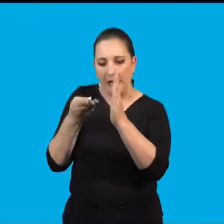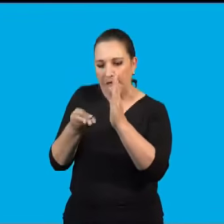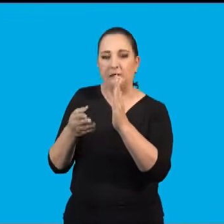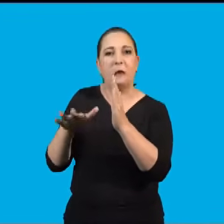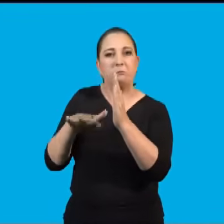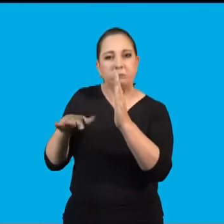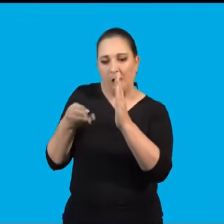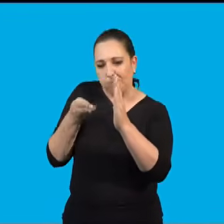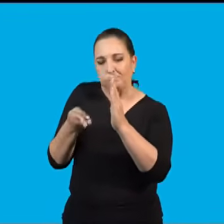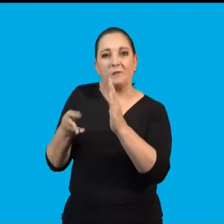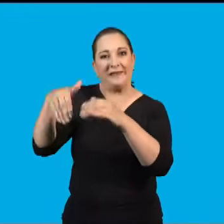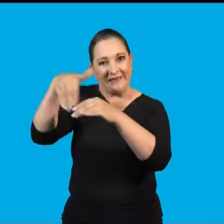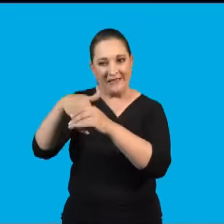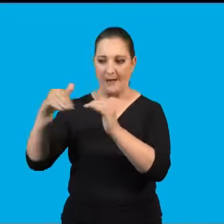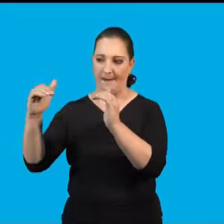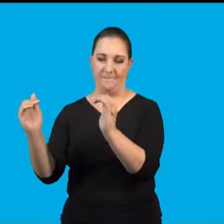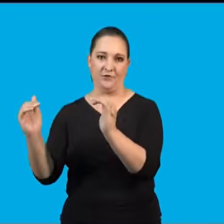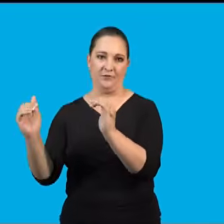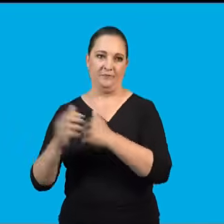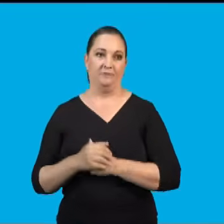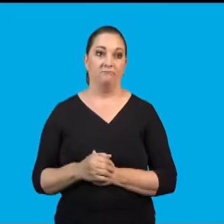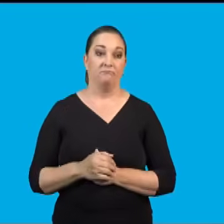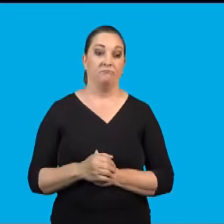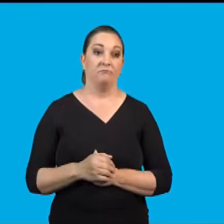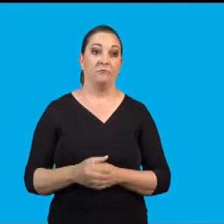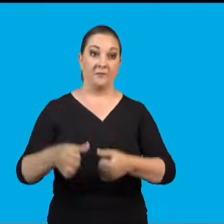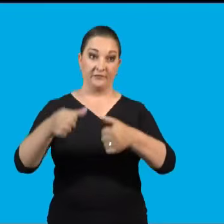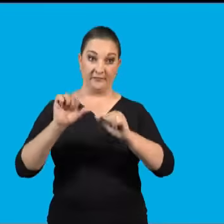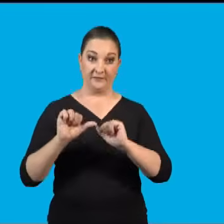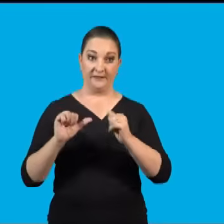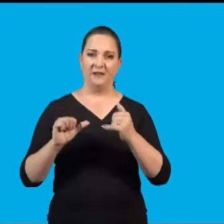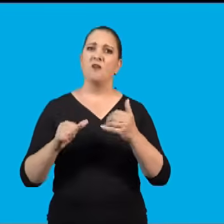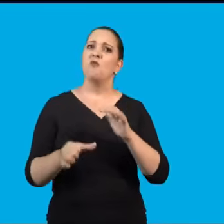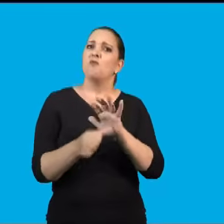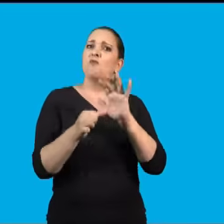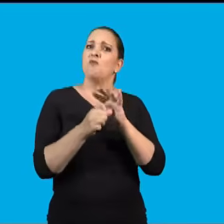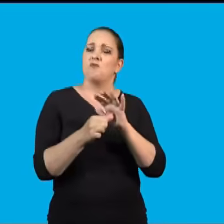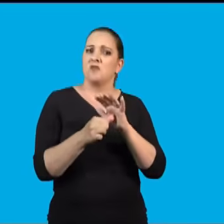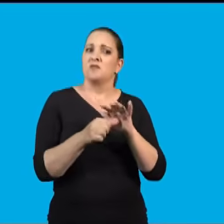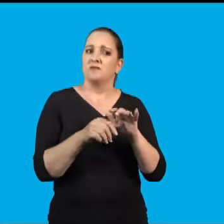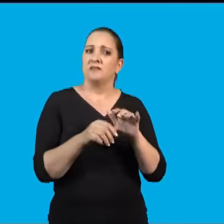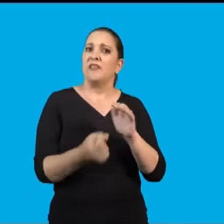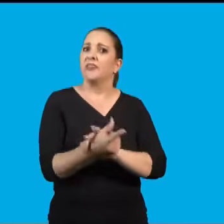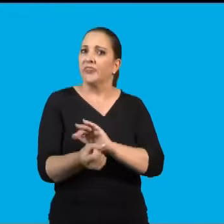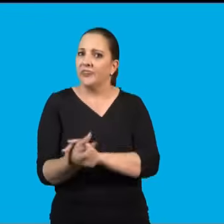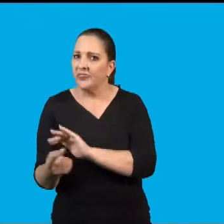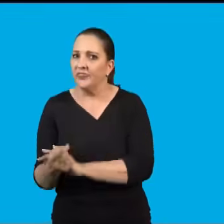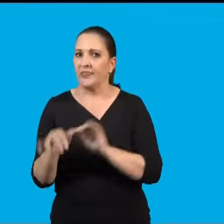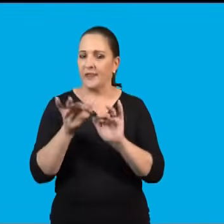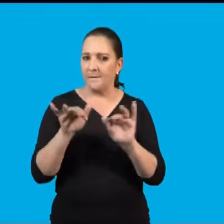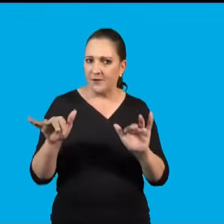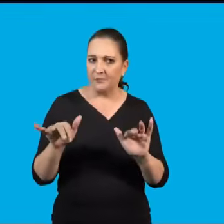you the date, the place, and all the relevant information you need. You have to underline the key events and